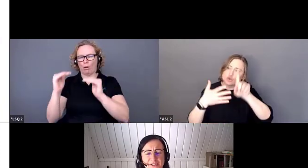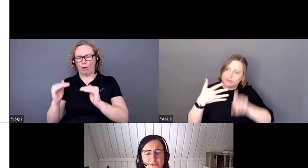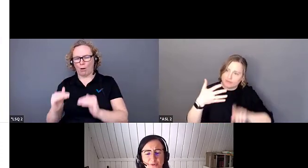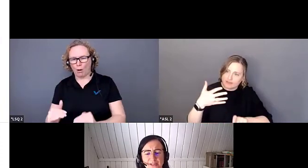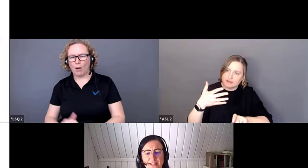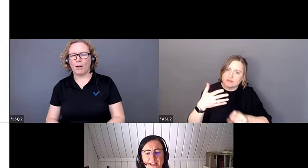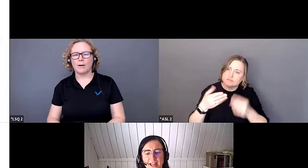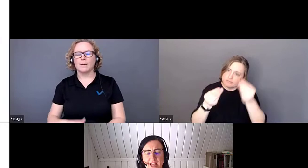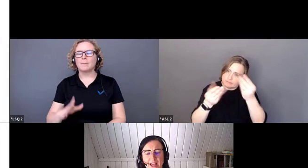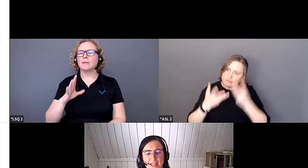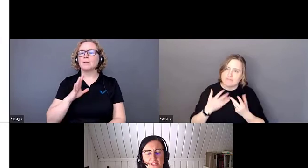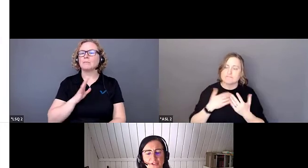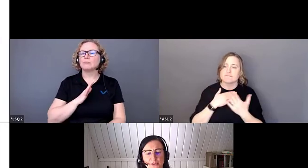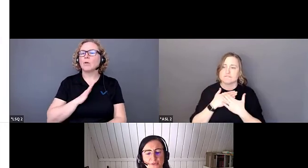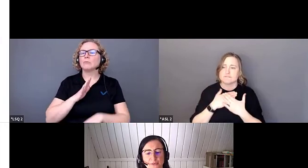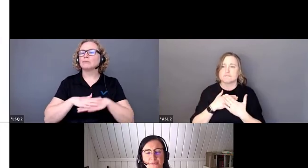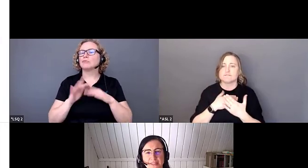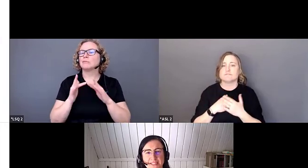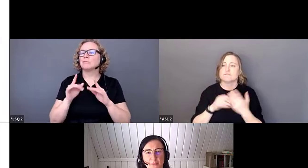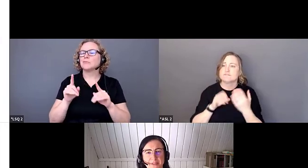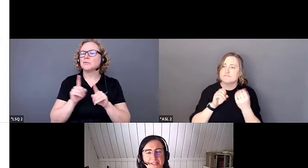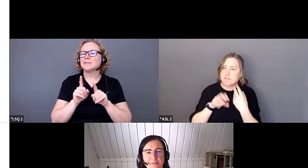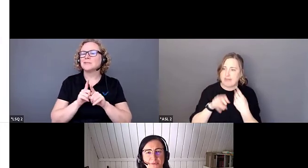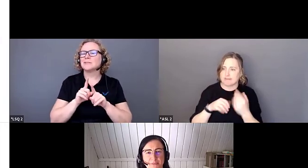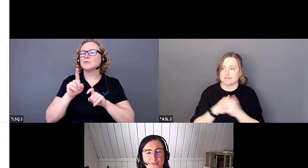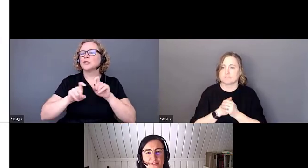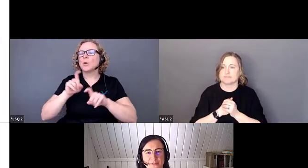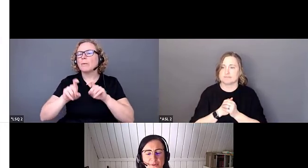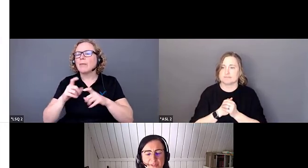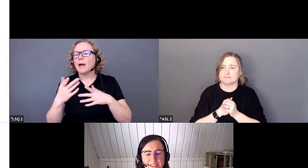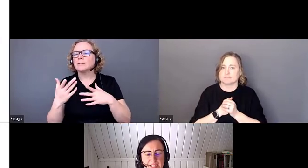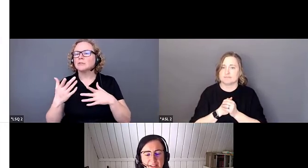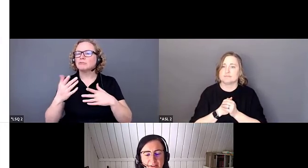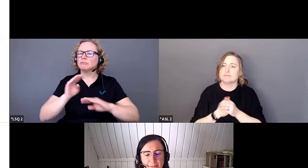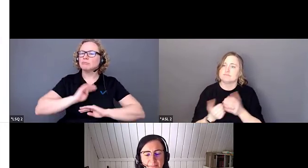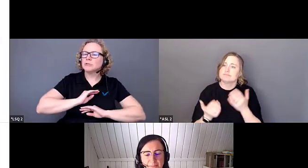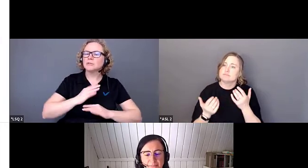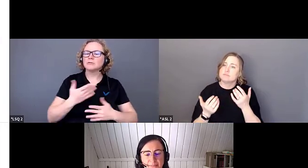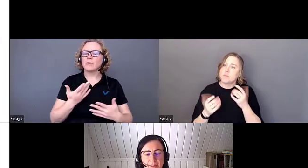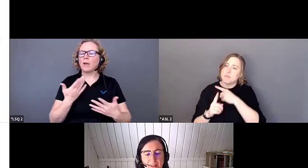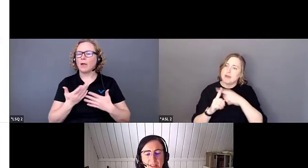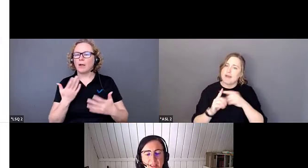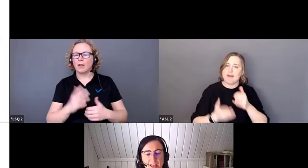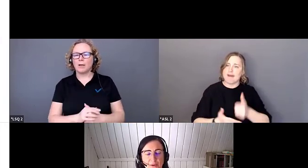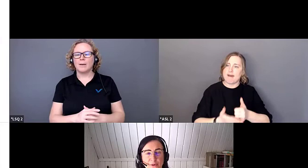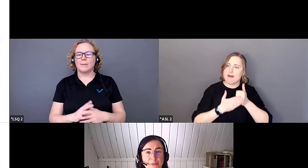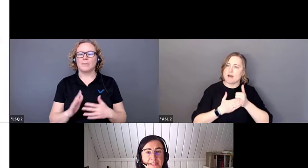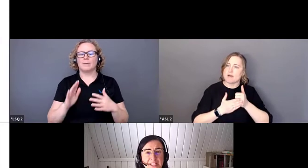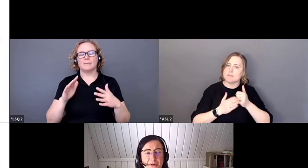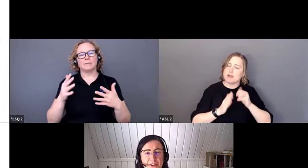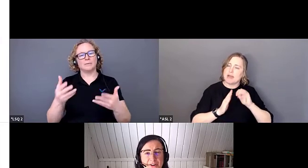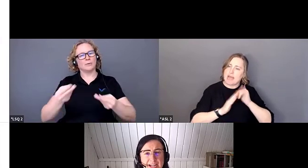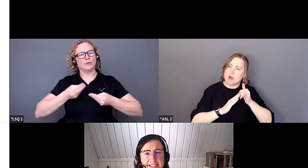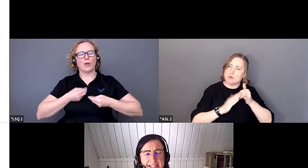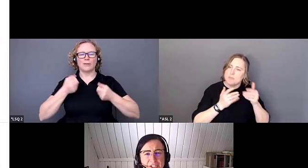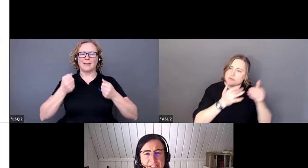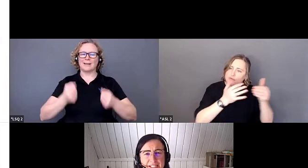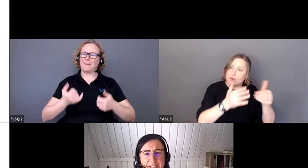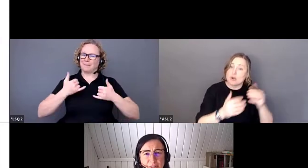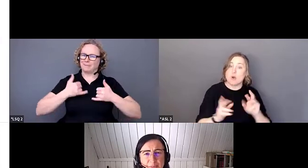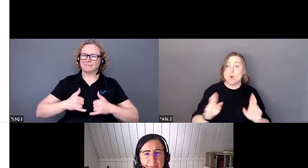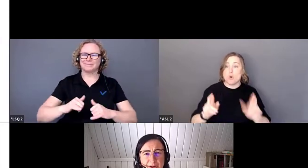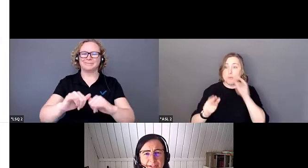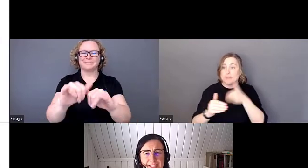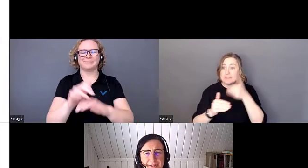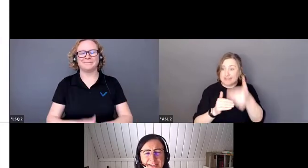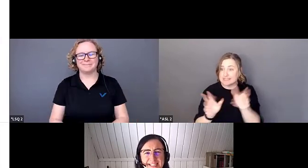how sessions 1 and 2 to help us in moving forwards together. We hope to see you at our next session. This